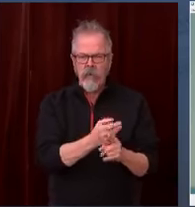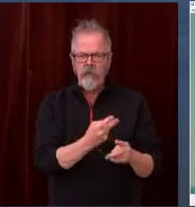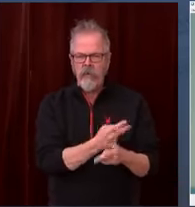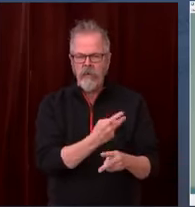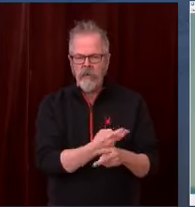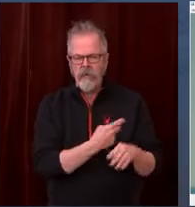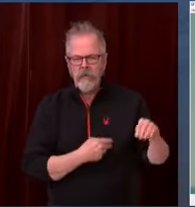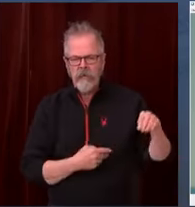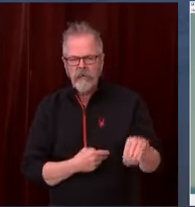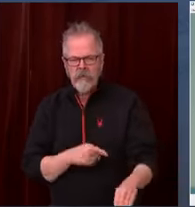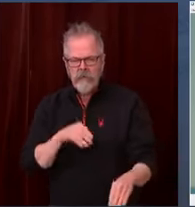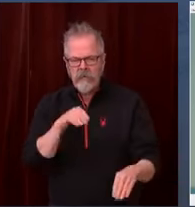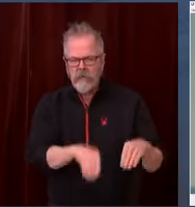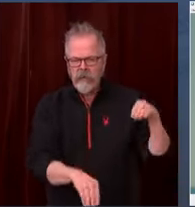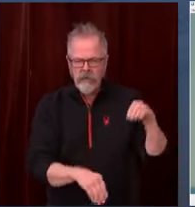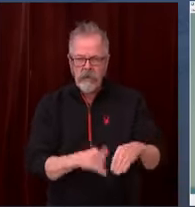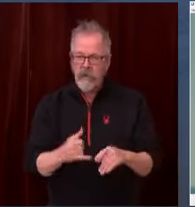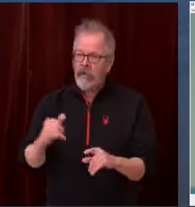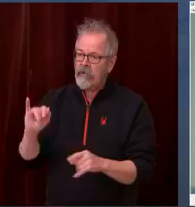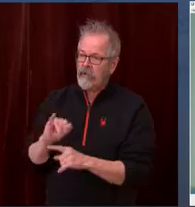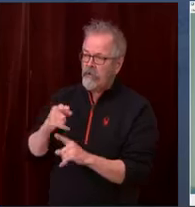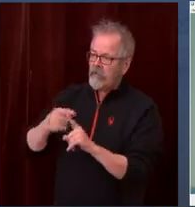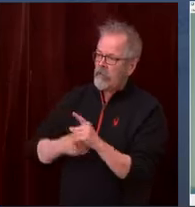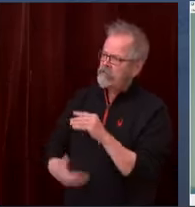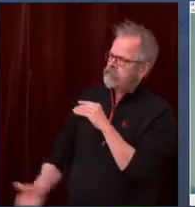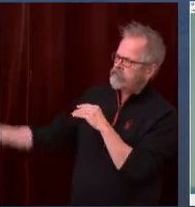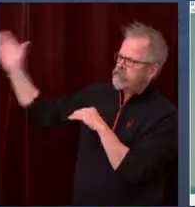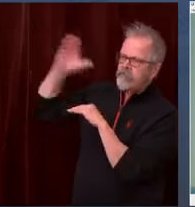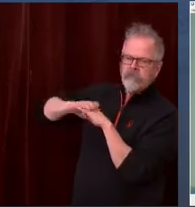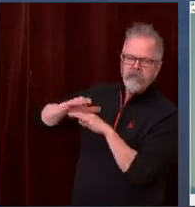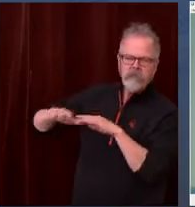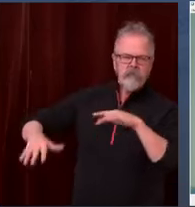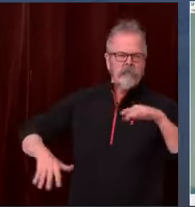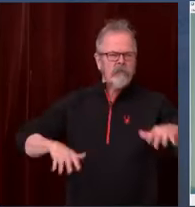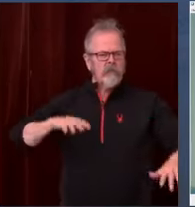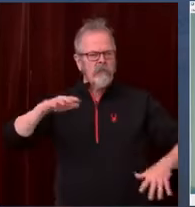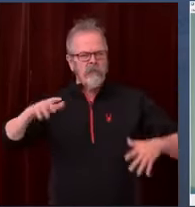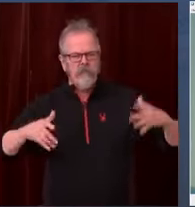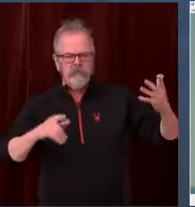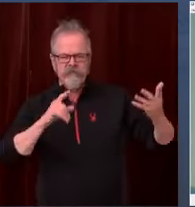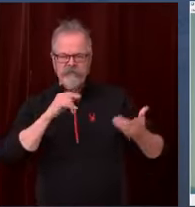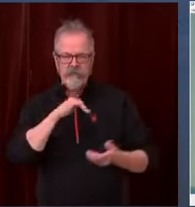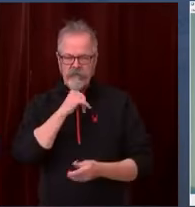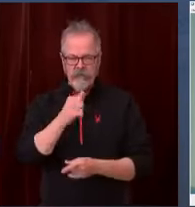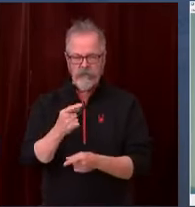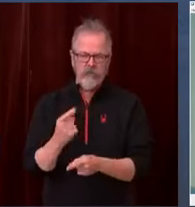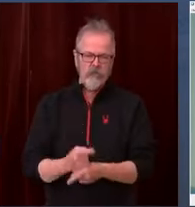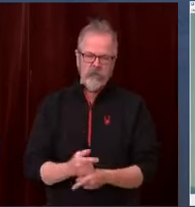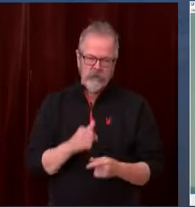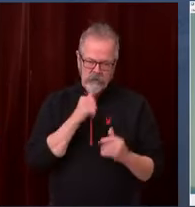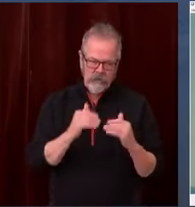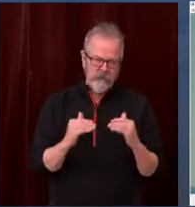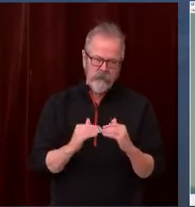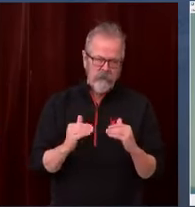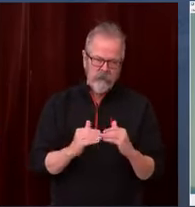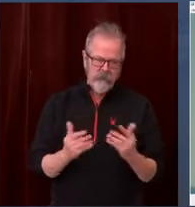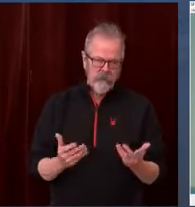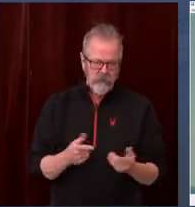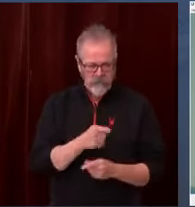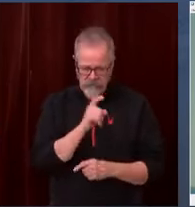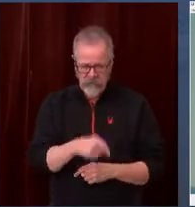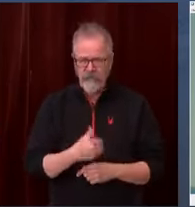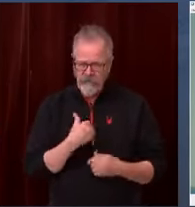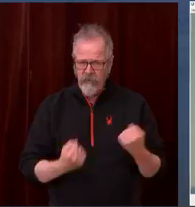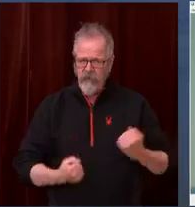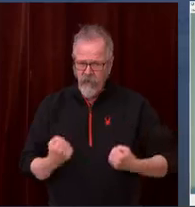drive a car because they need to have car insurance. This is indeed unfortunate that we have